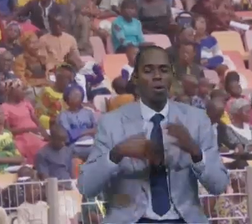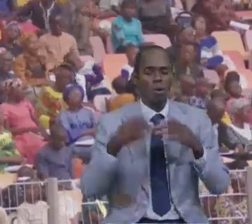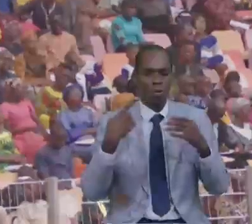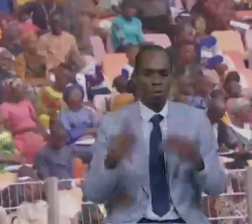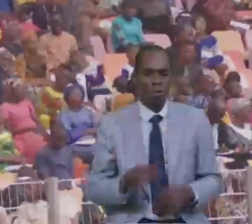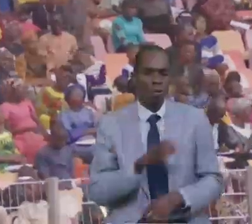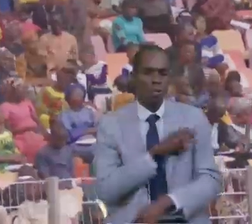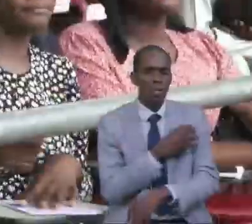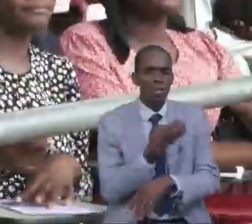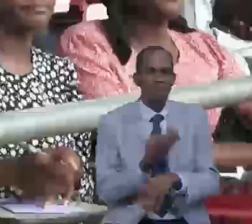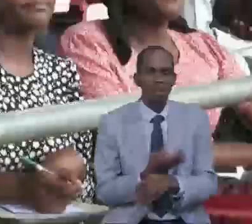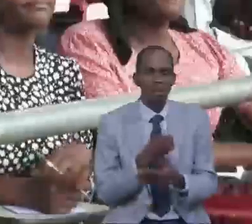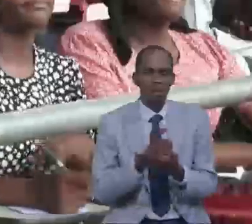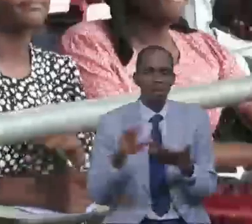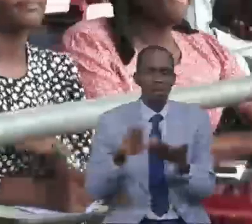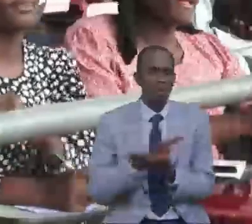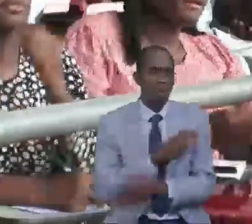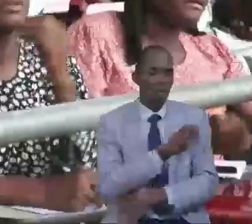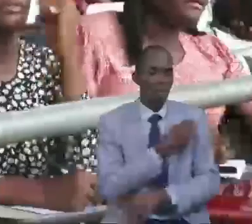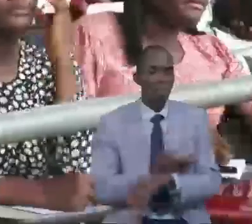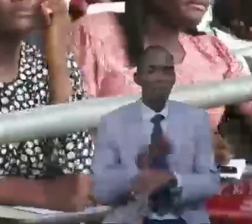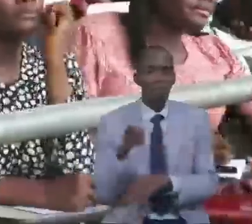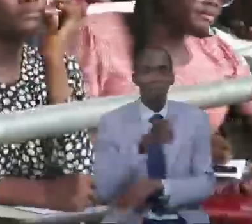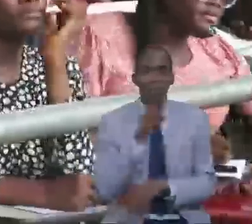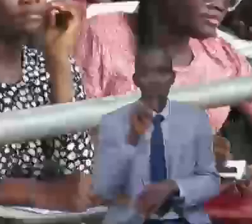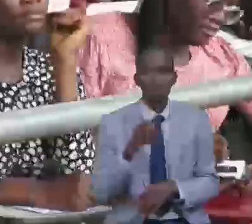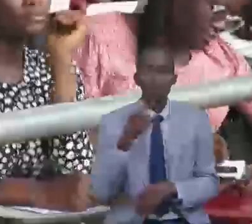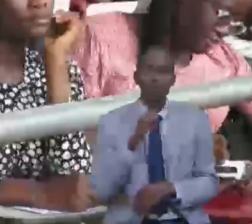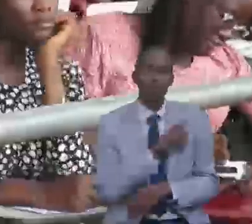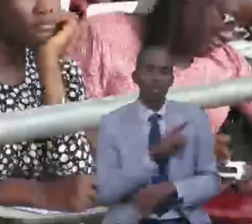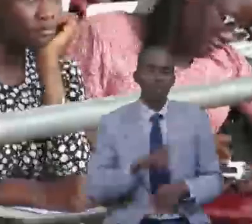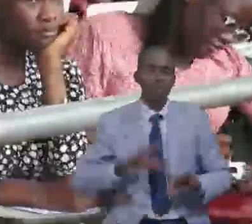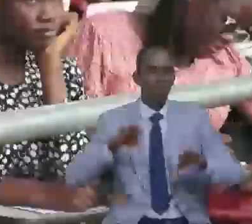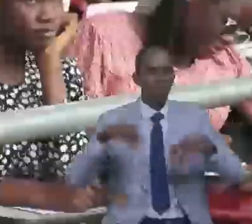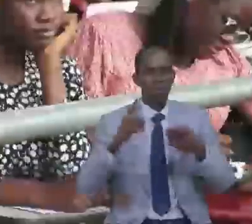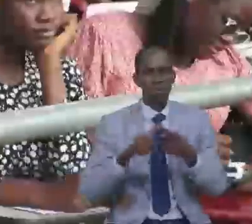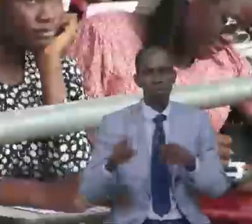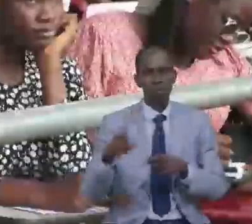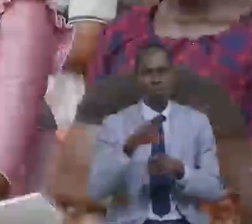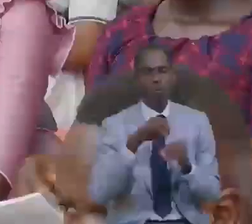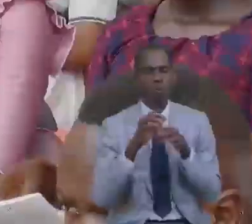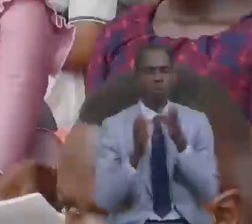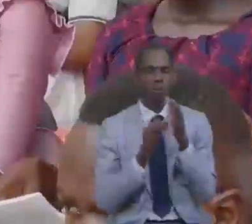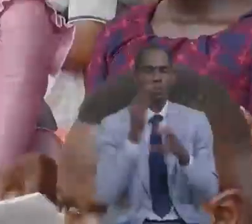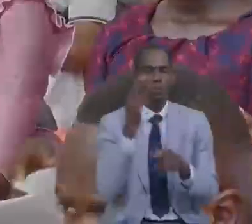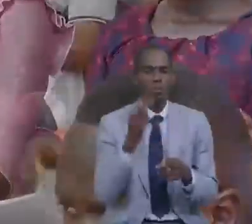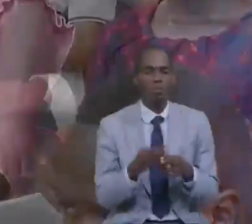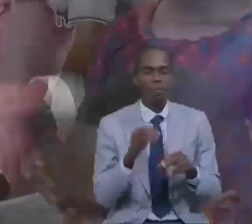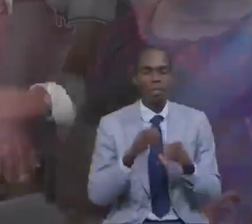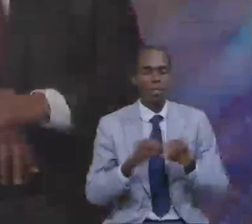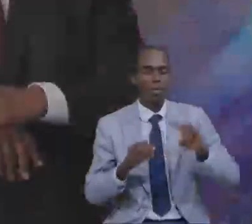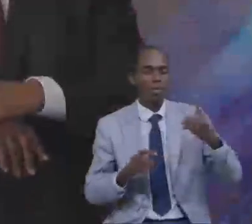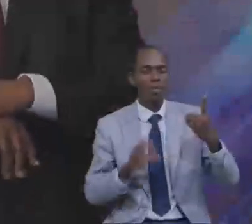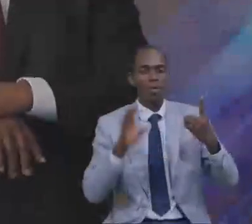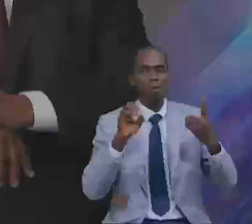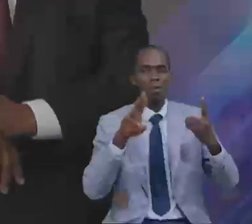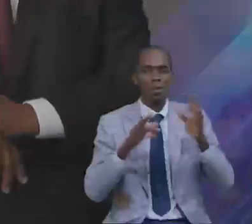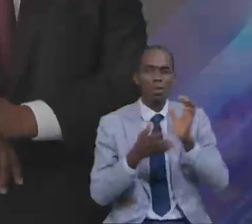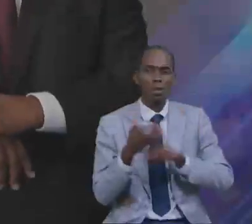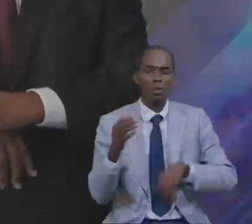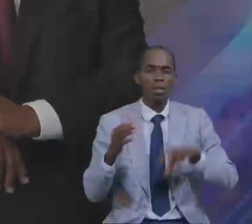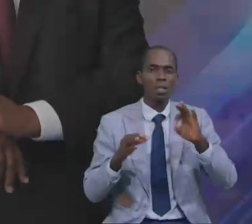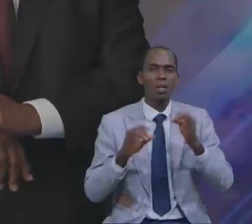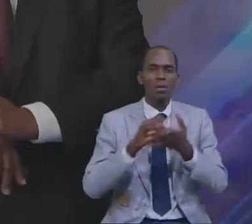In 1 Corinthians chapter 9, verse 19, for though I be free from all men, yet I